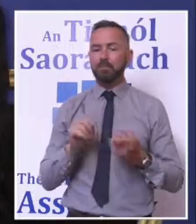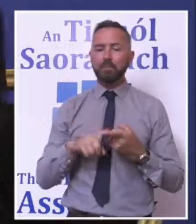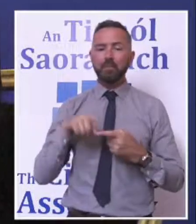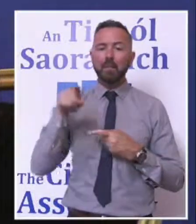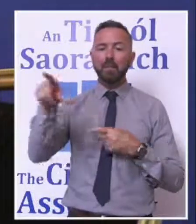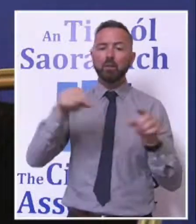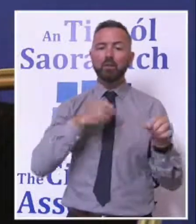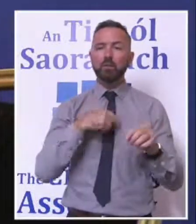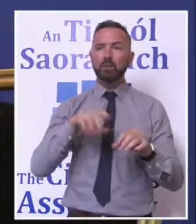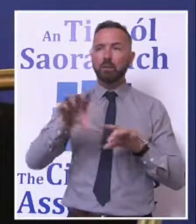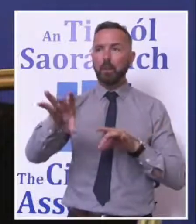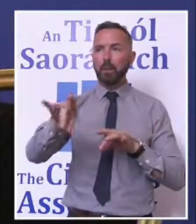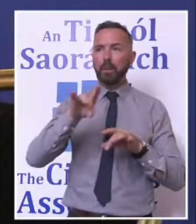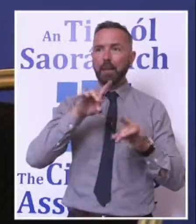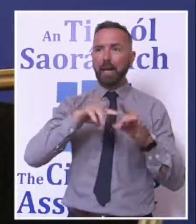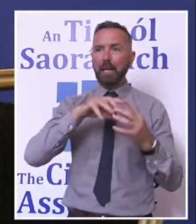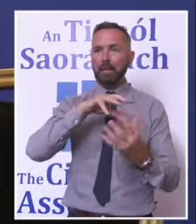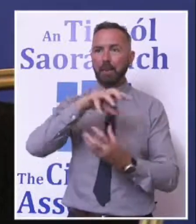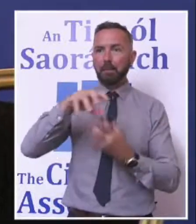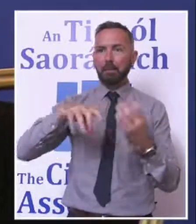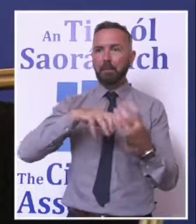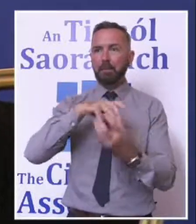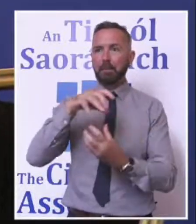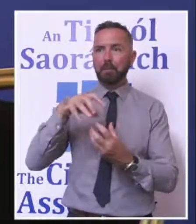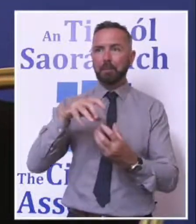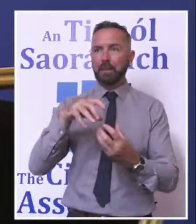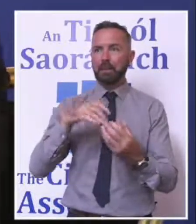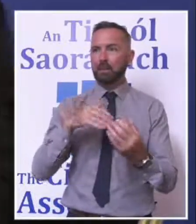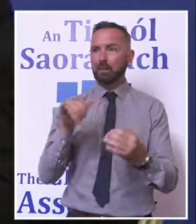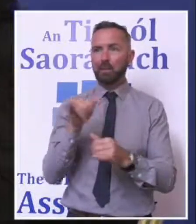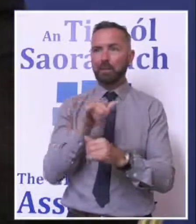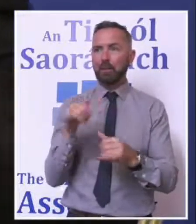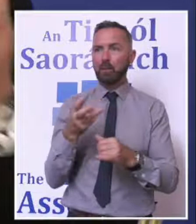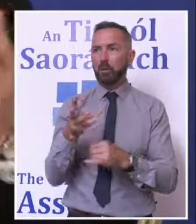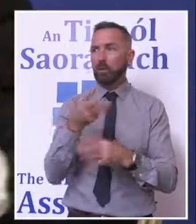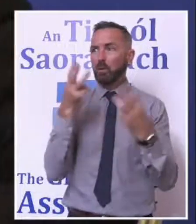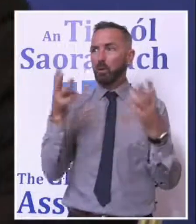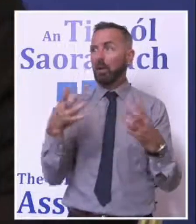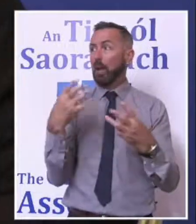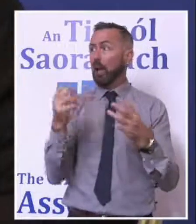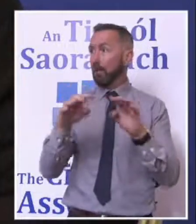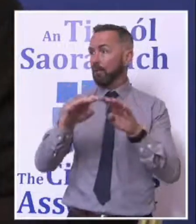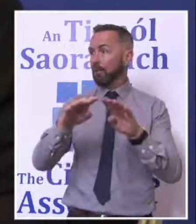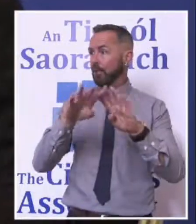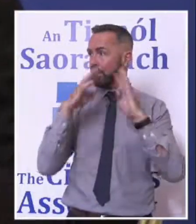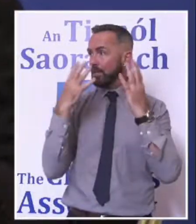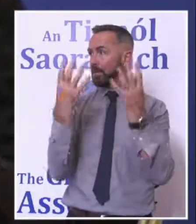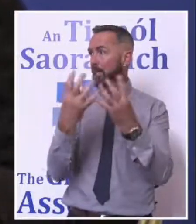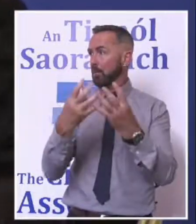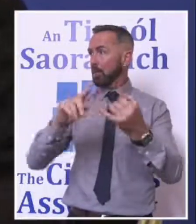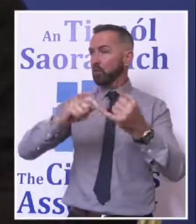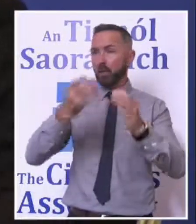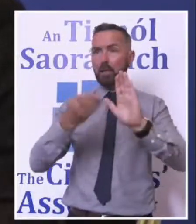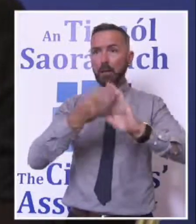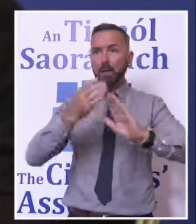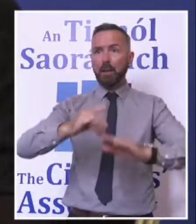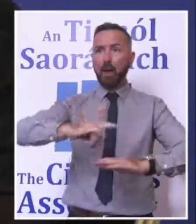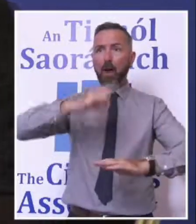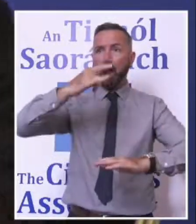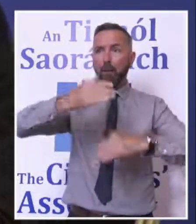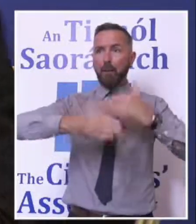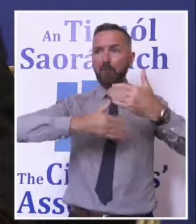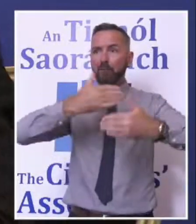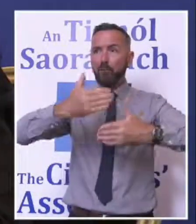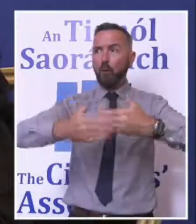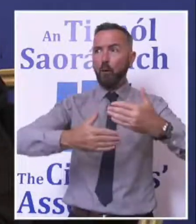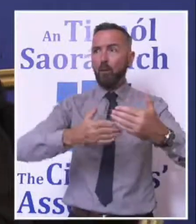And we have an assembly. We're trying to build a high-performing horse. We